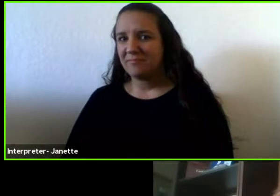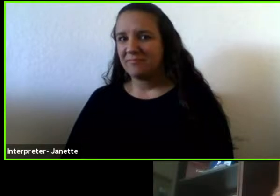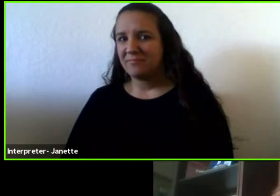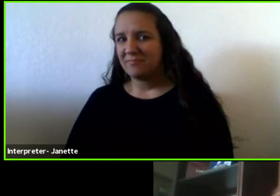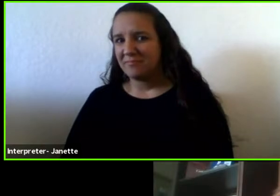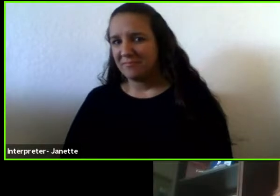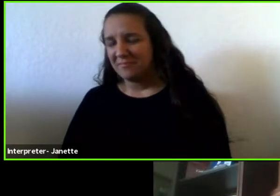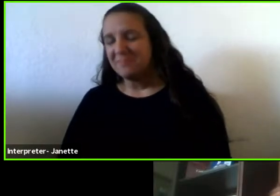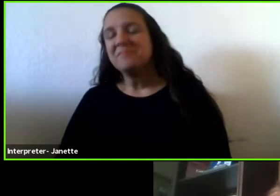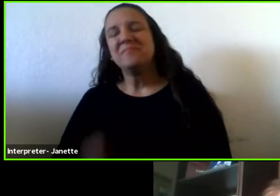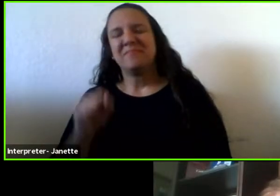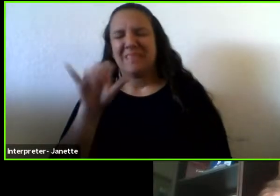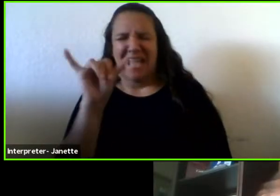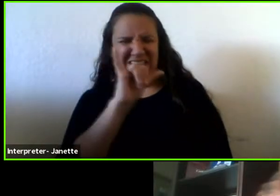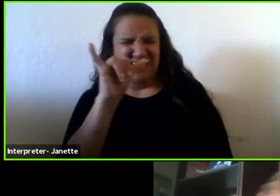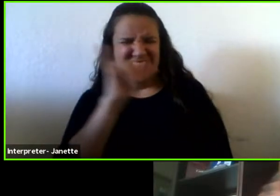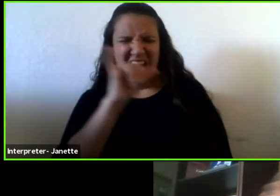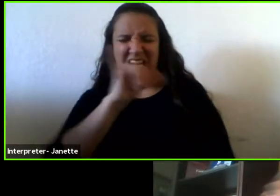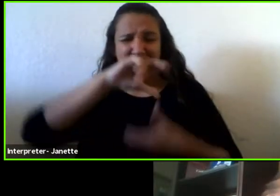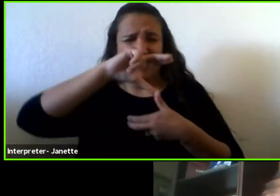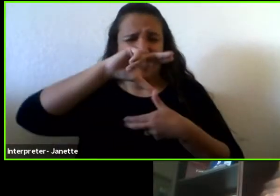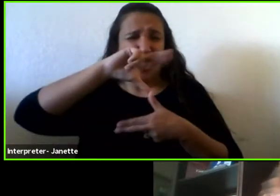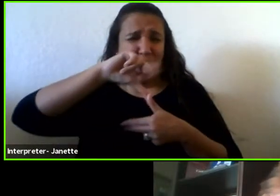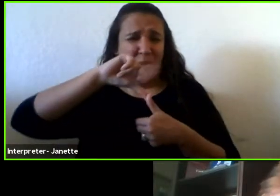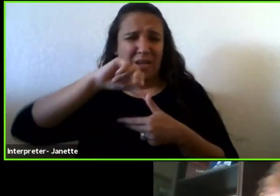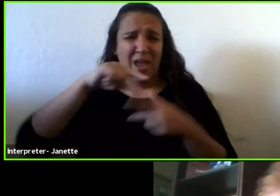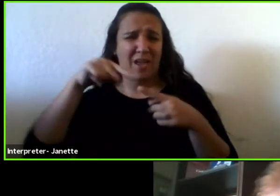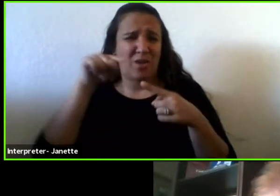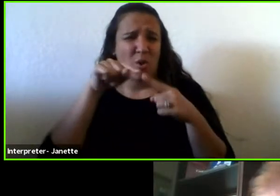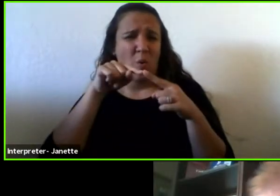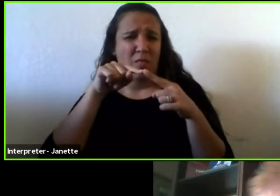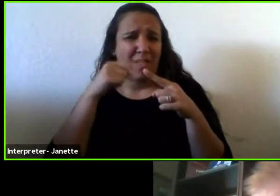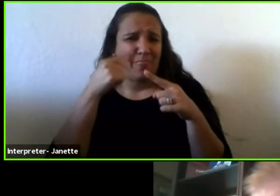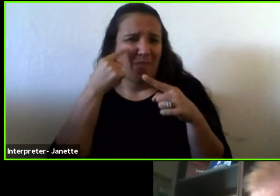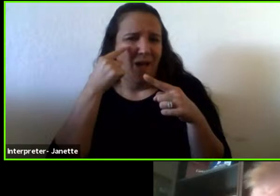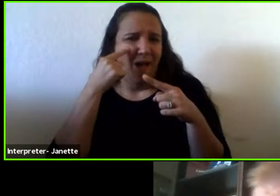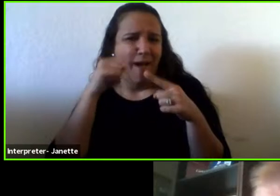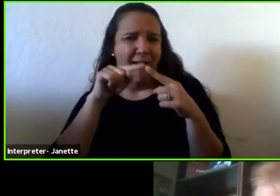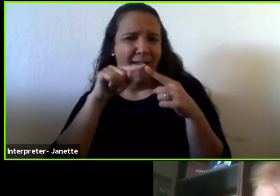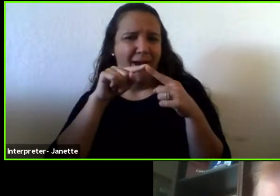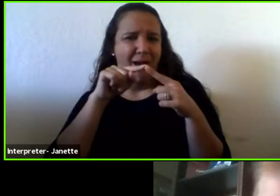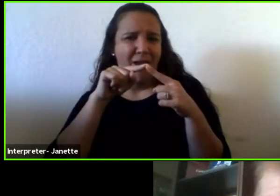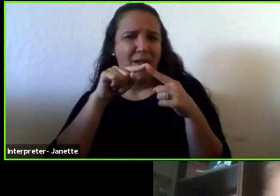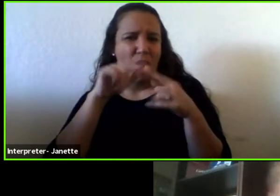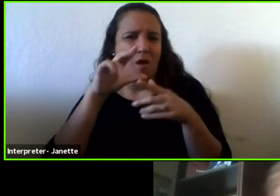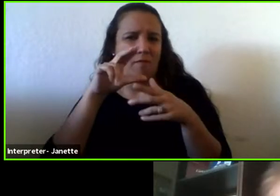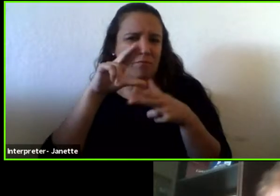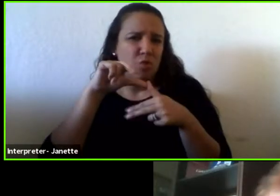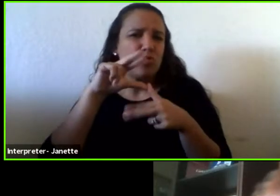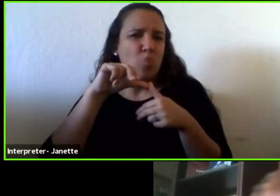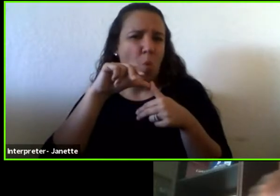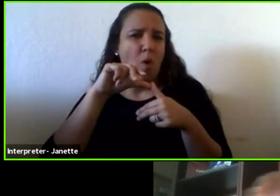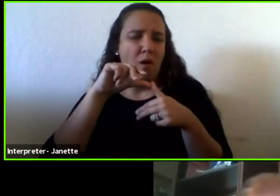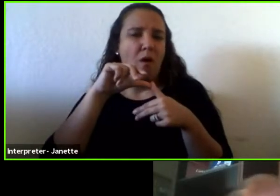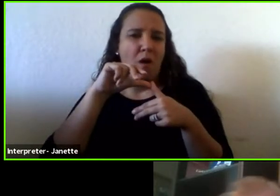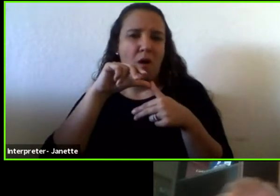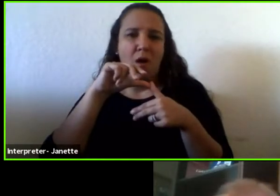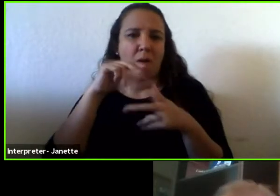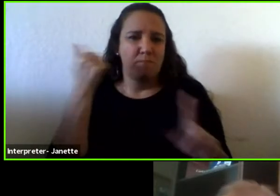storm. I think it impacted them far worse than us. So, case in